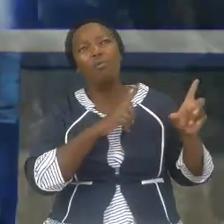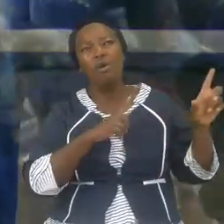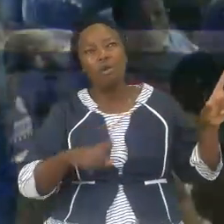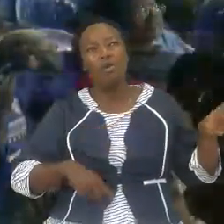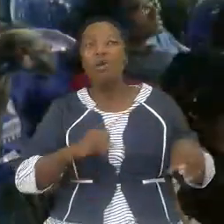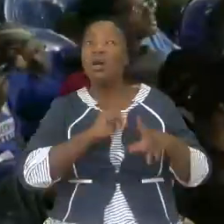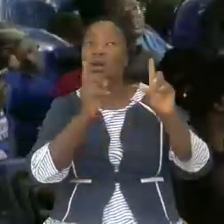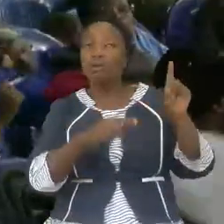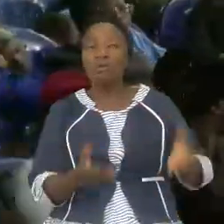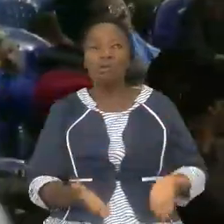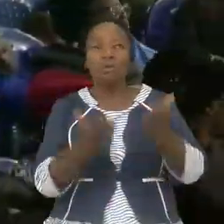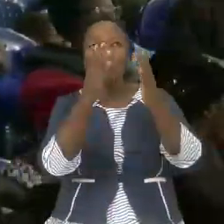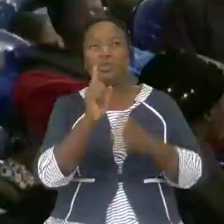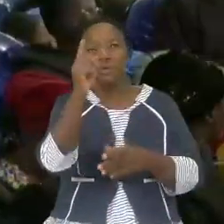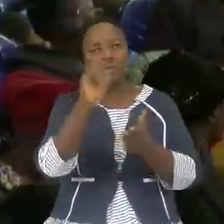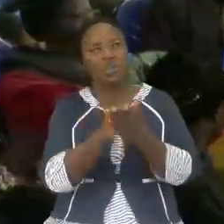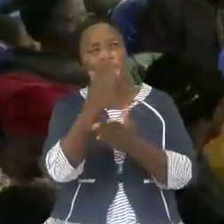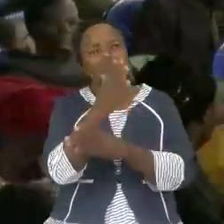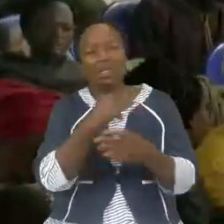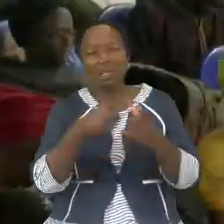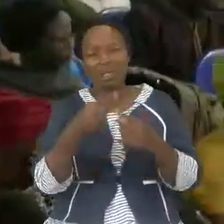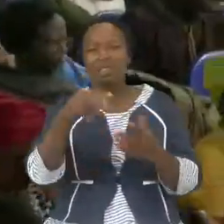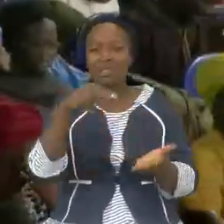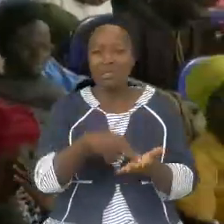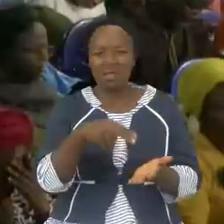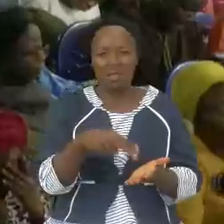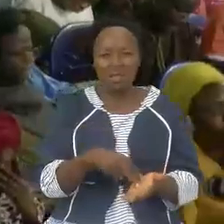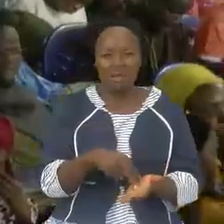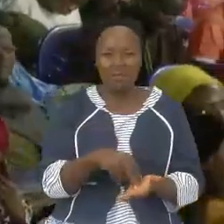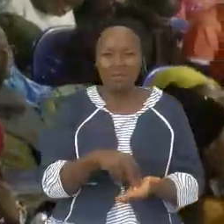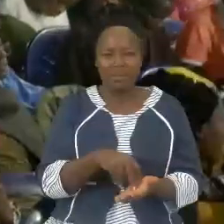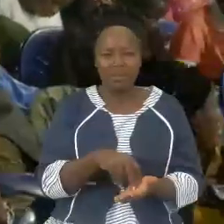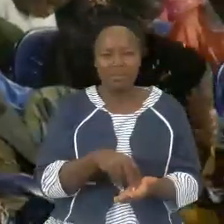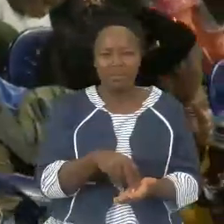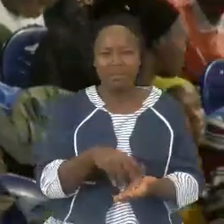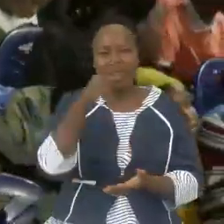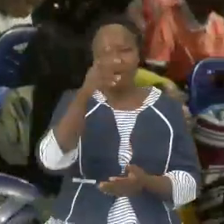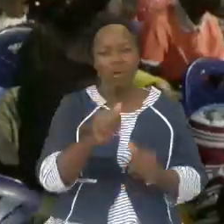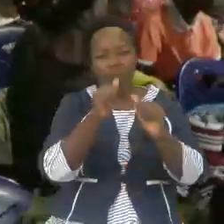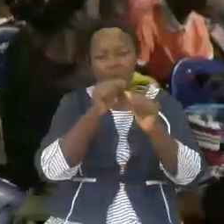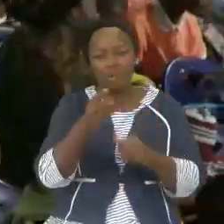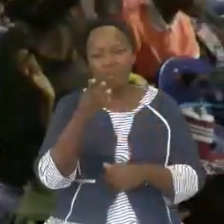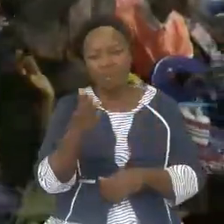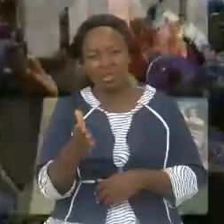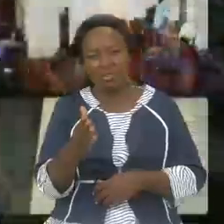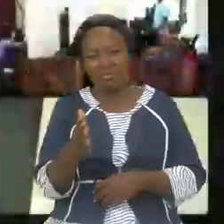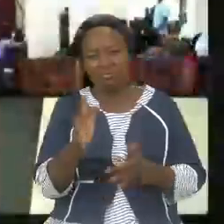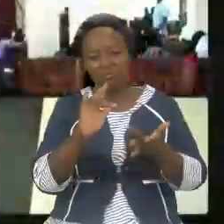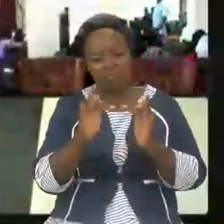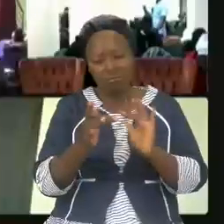up that hand and then you stand up. God bless you there online. Television,